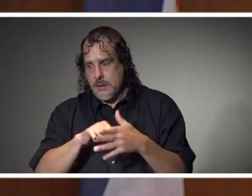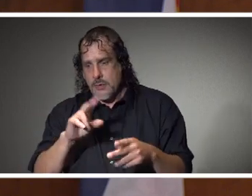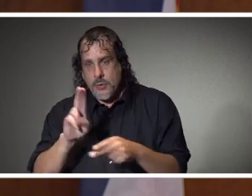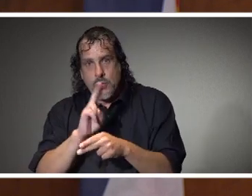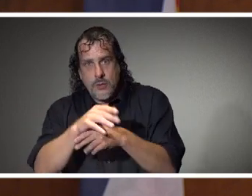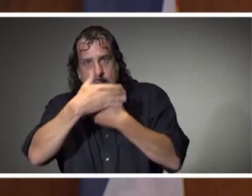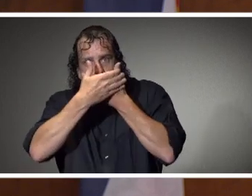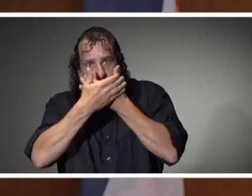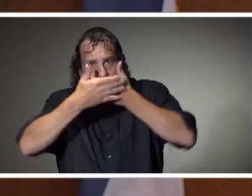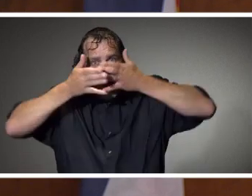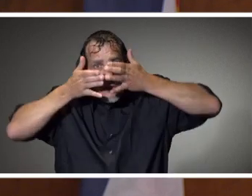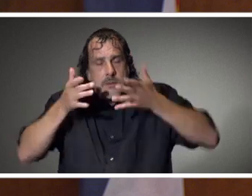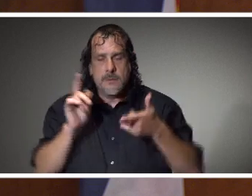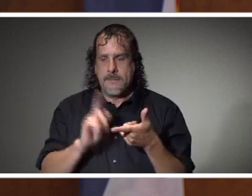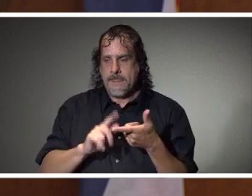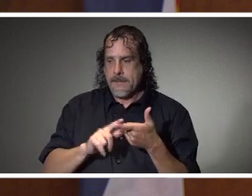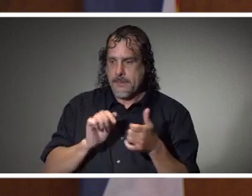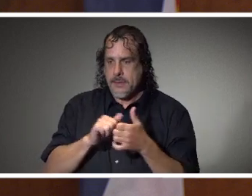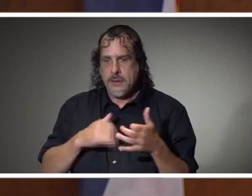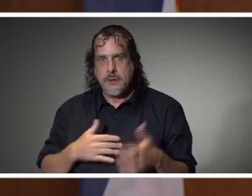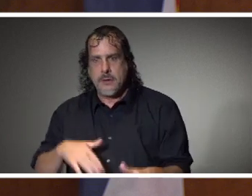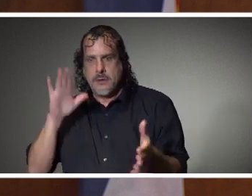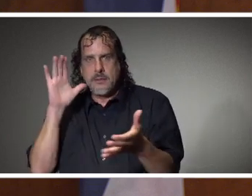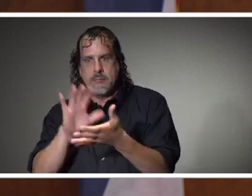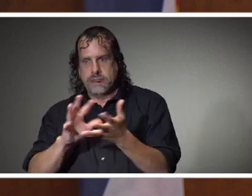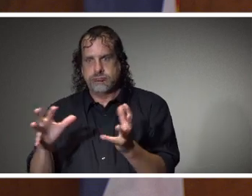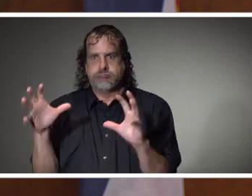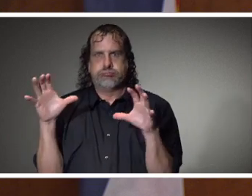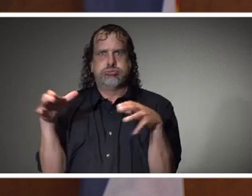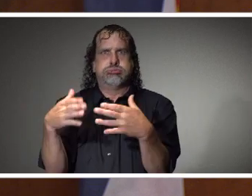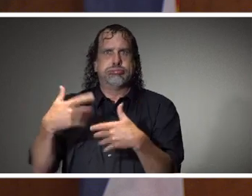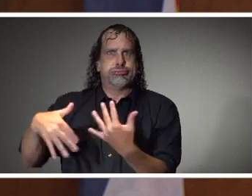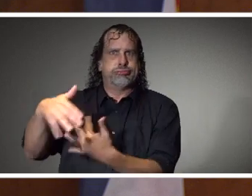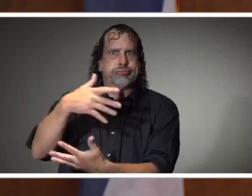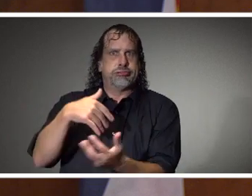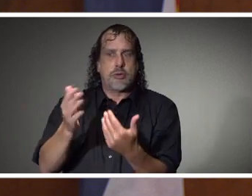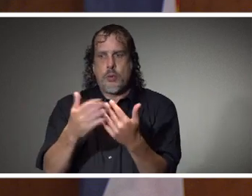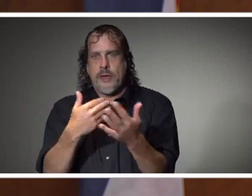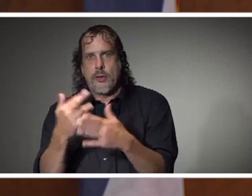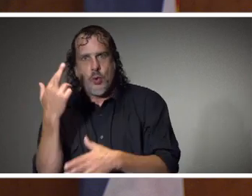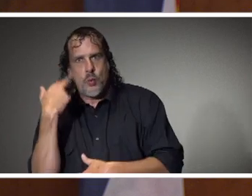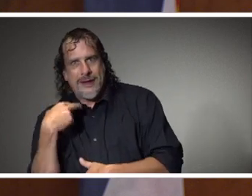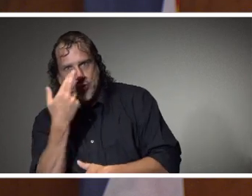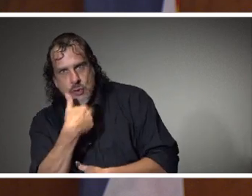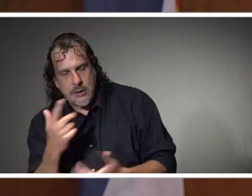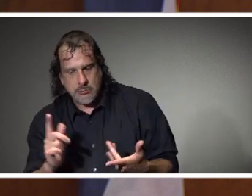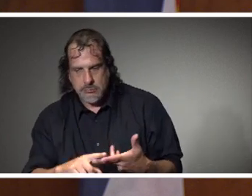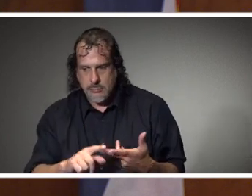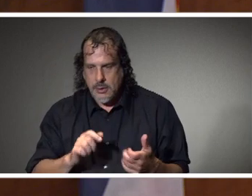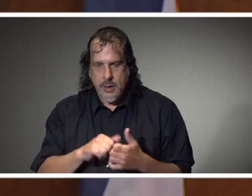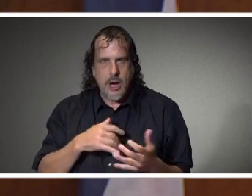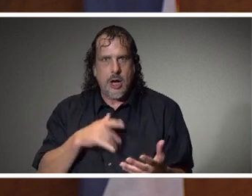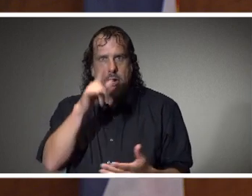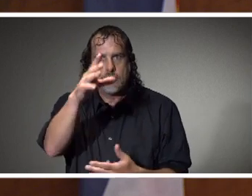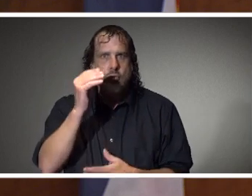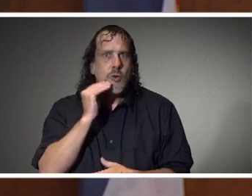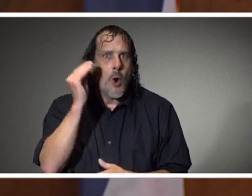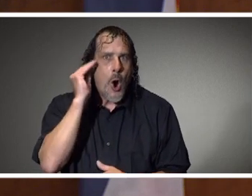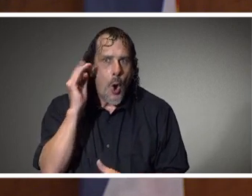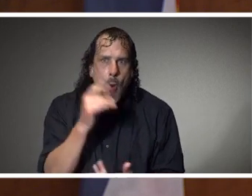wear a mask, to limit the size of groups, whether you're at a restaurant or doing a social activity.